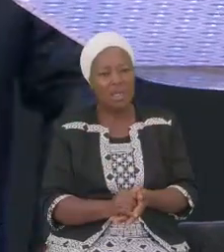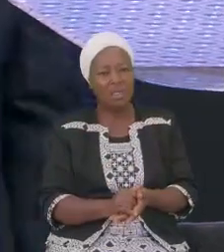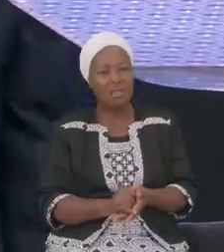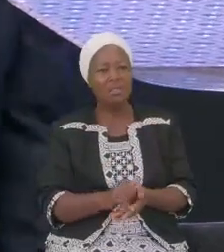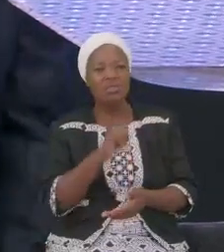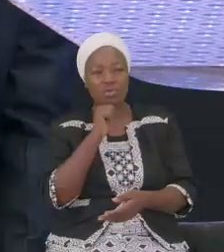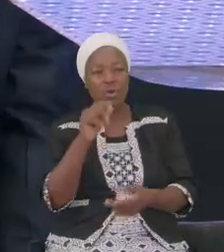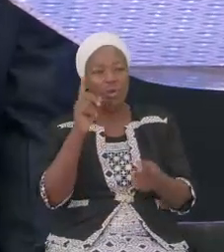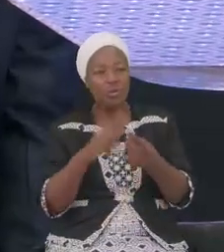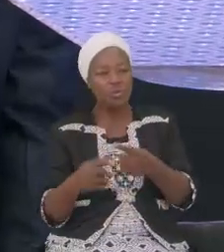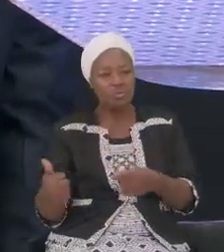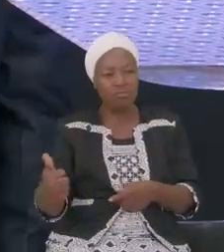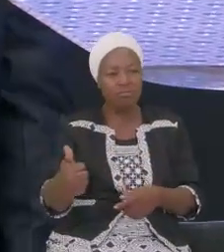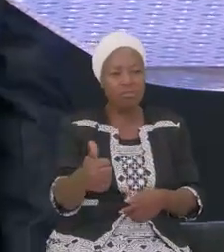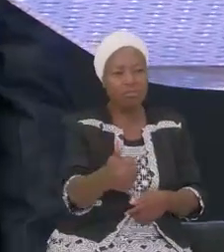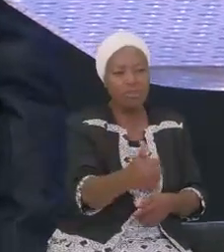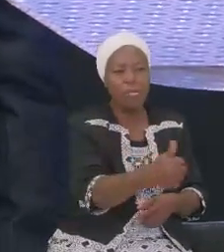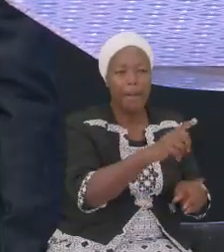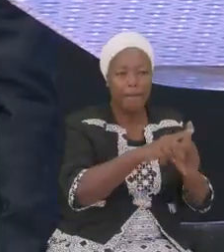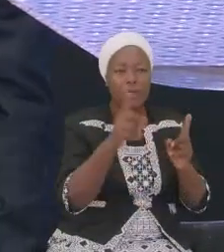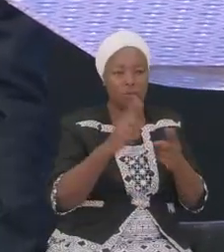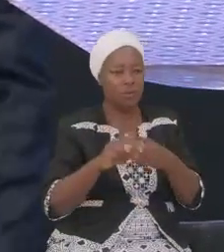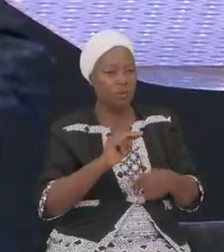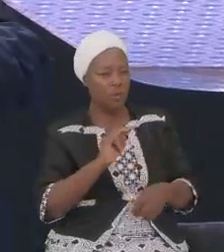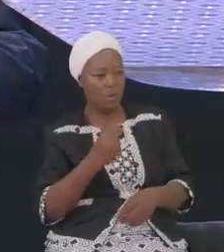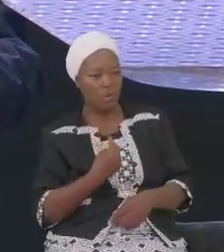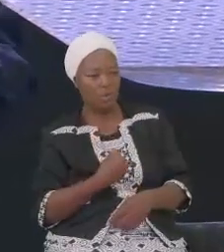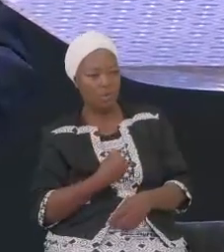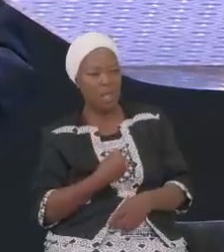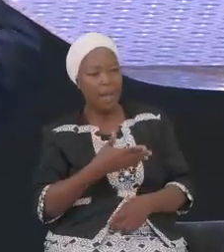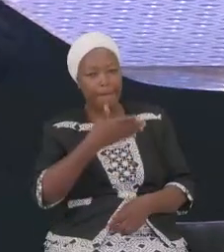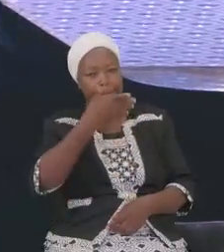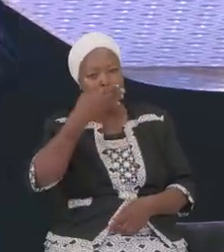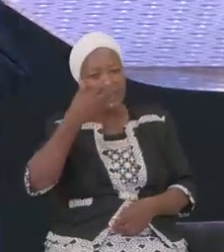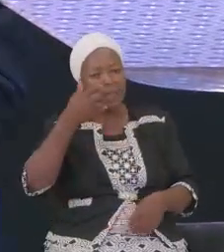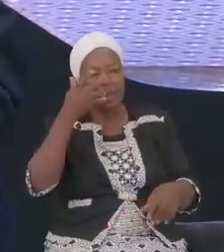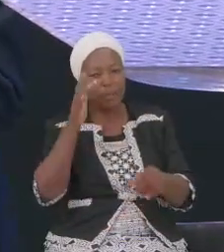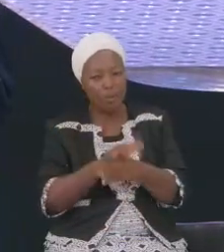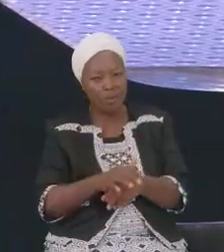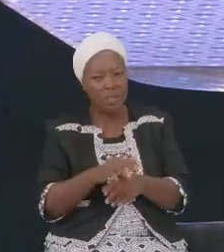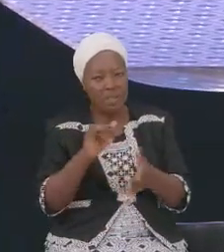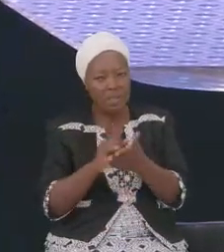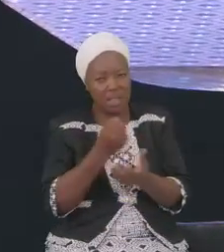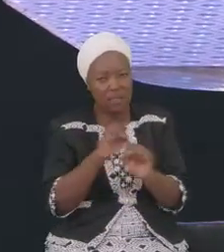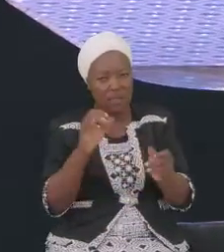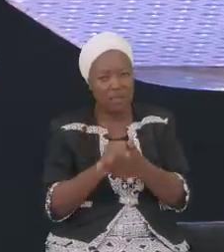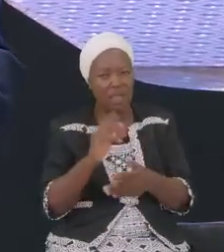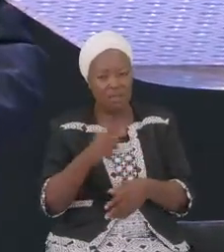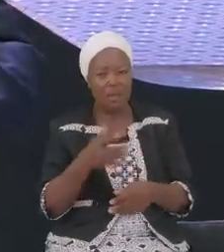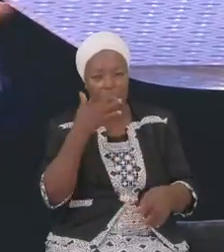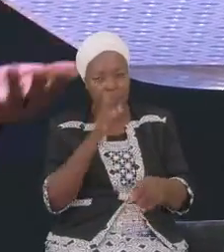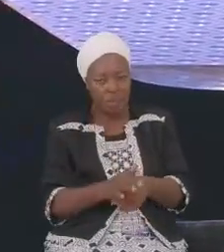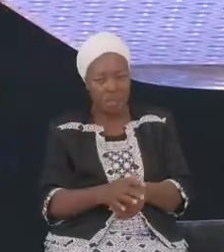unto themselves but unto us. Better promise, that the salvation they were promising,